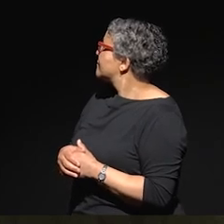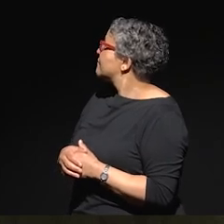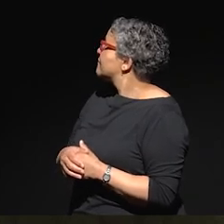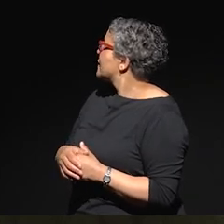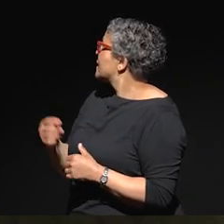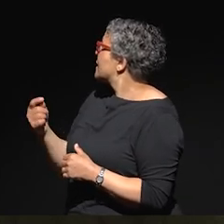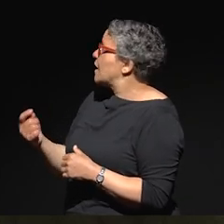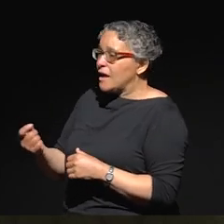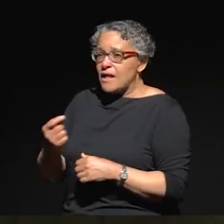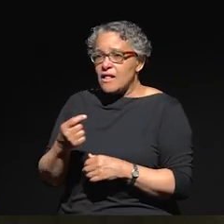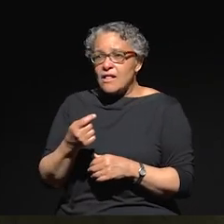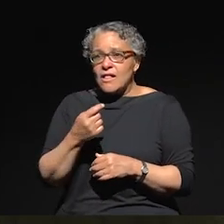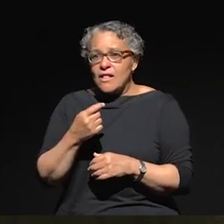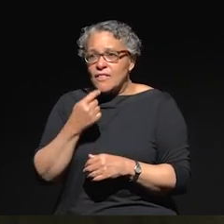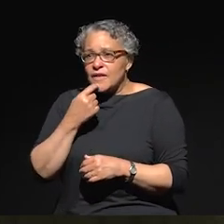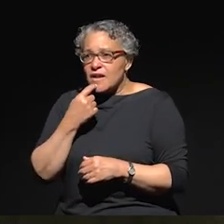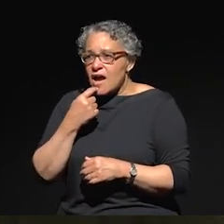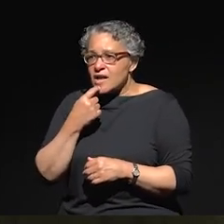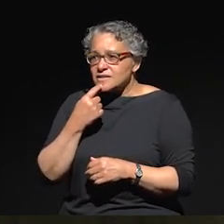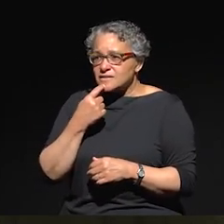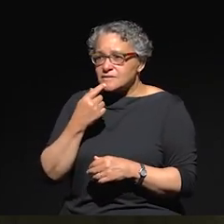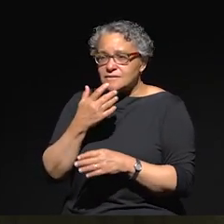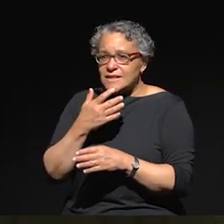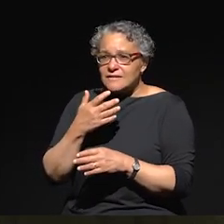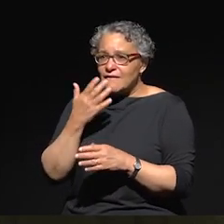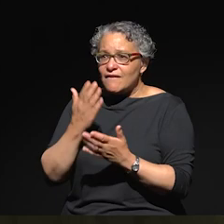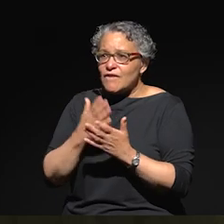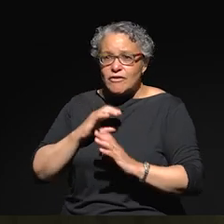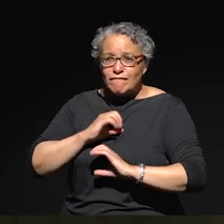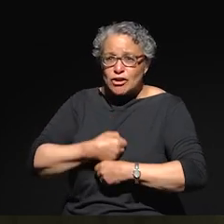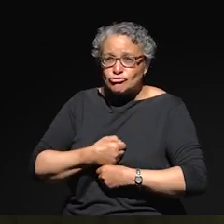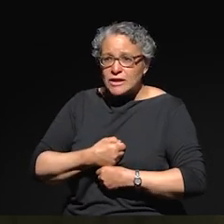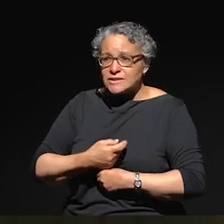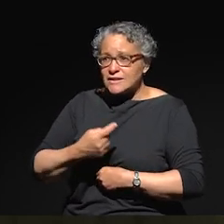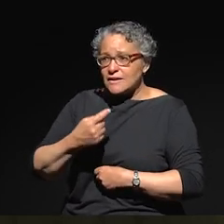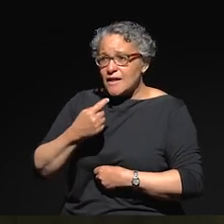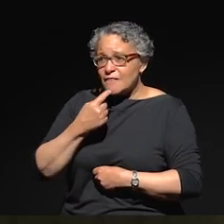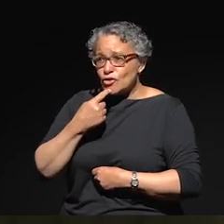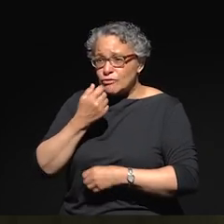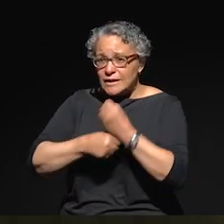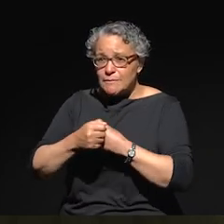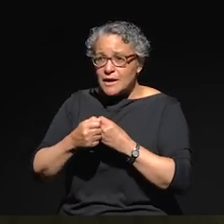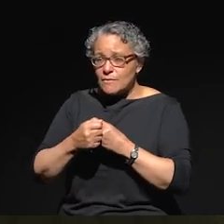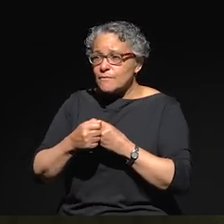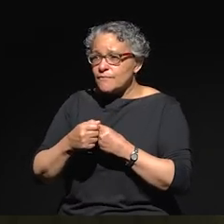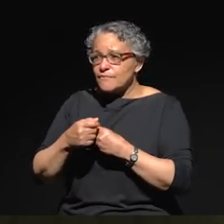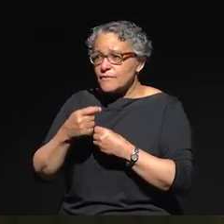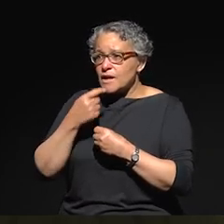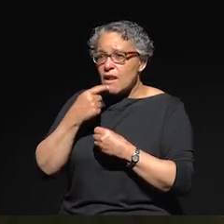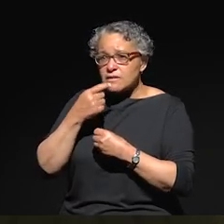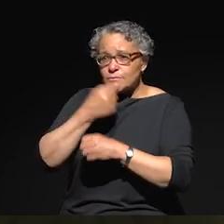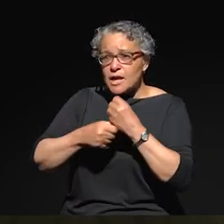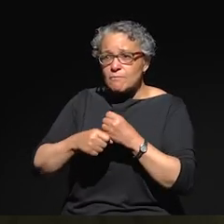green. It's a frustrating, very frustrating. I mean, the glass is going greener by the year, and it's obscuring the colors of the,